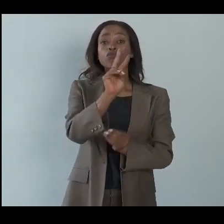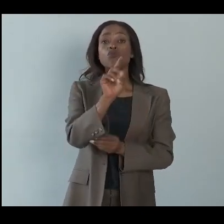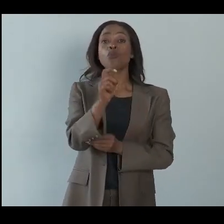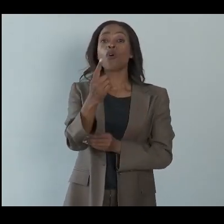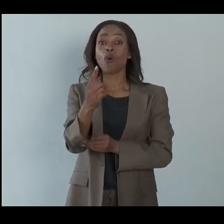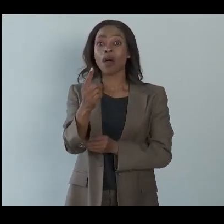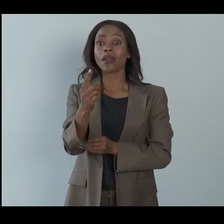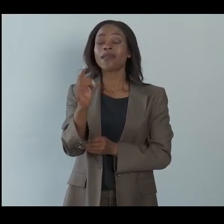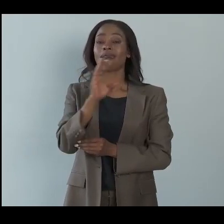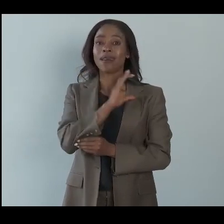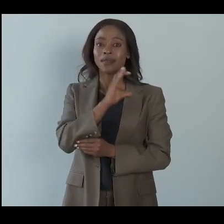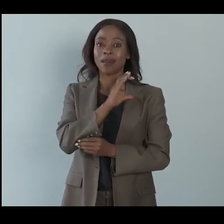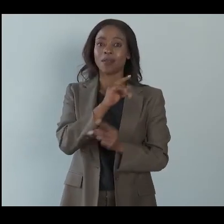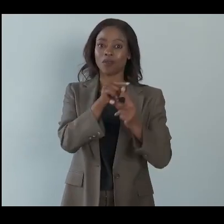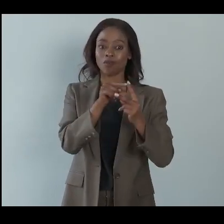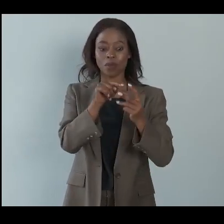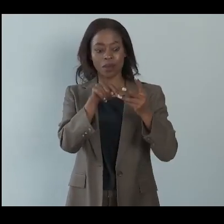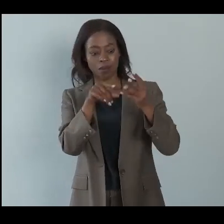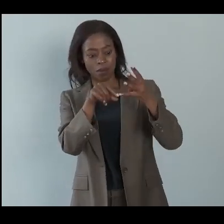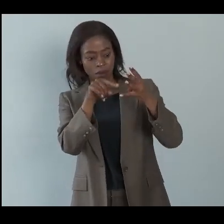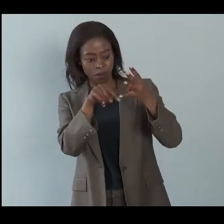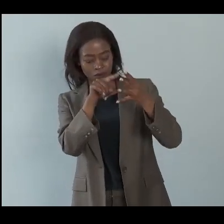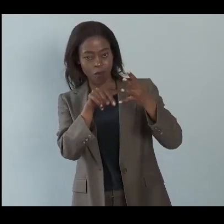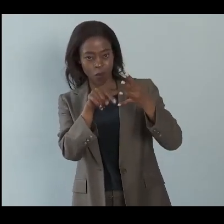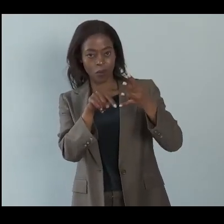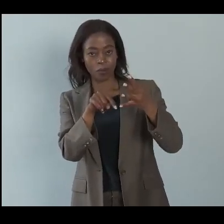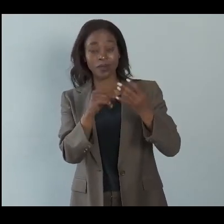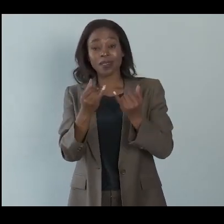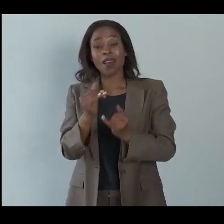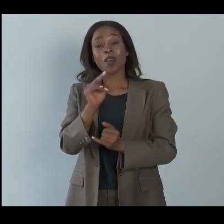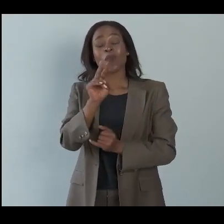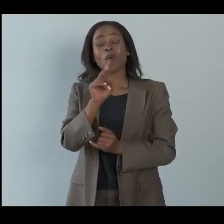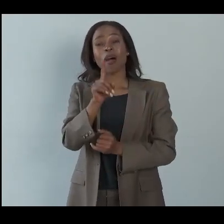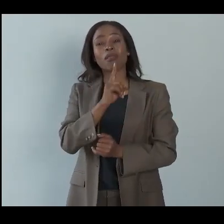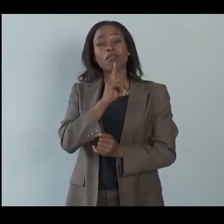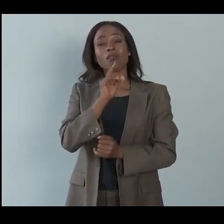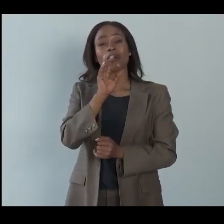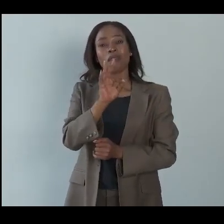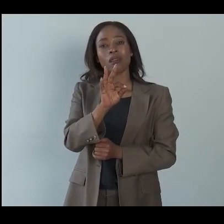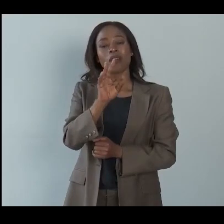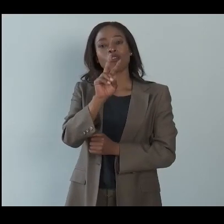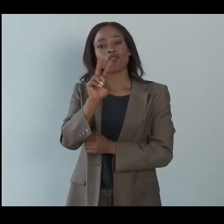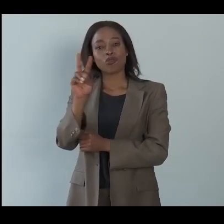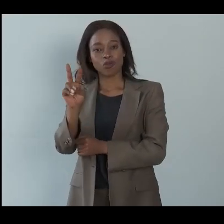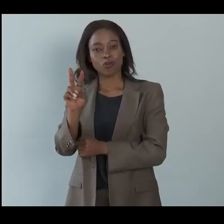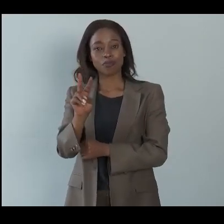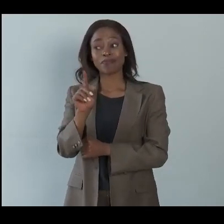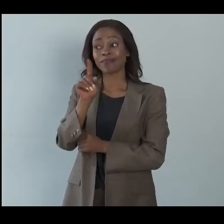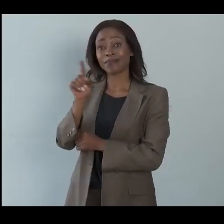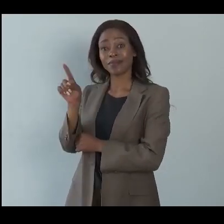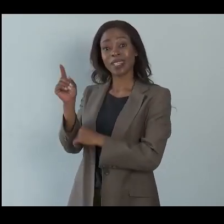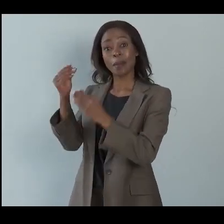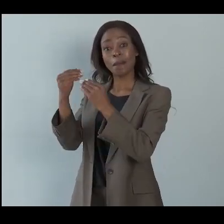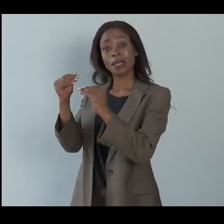every customer churned, and 1,326 net new customers. The corporate sector delivered